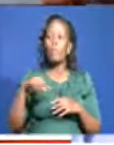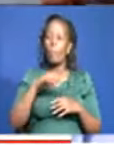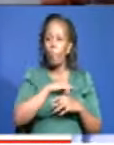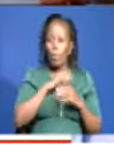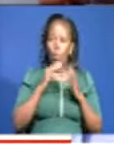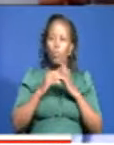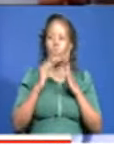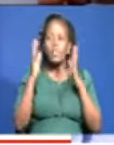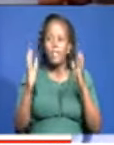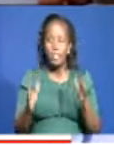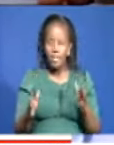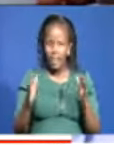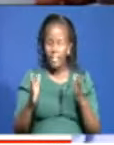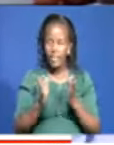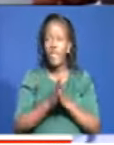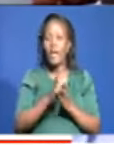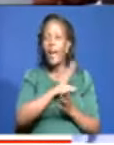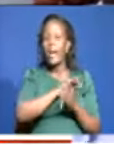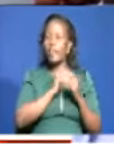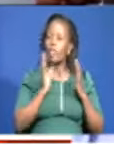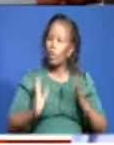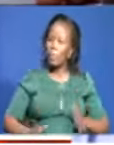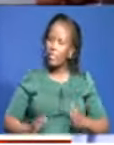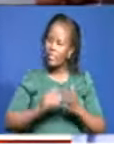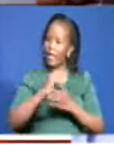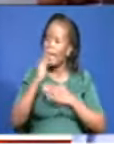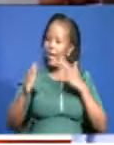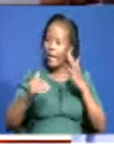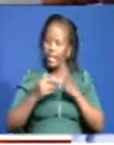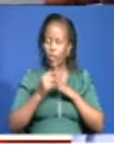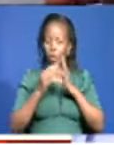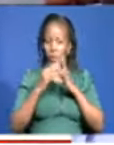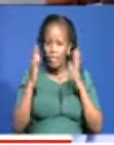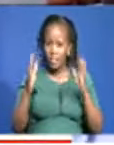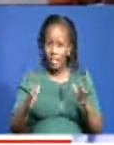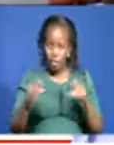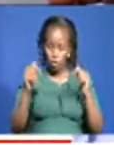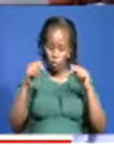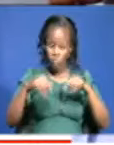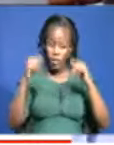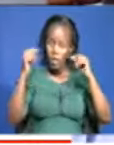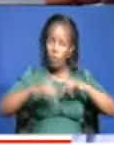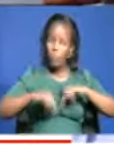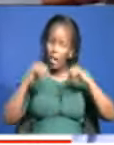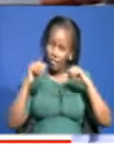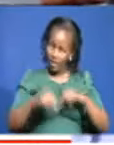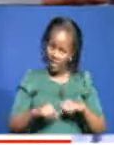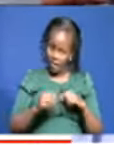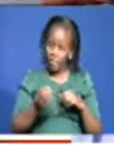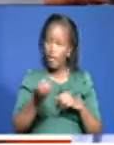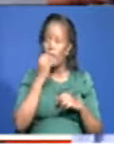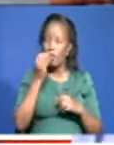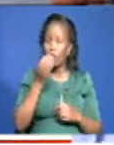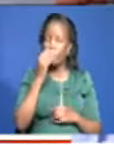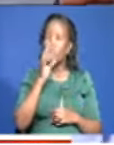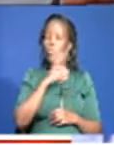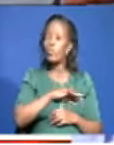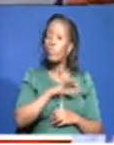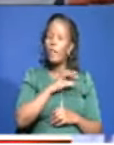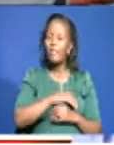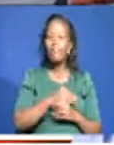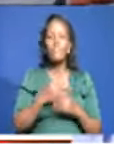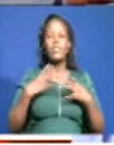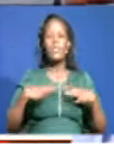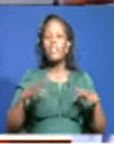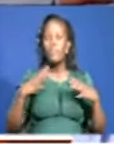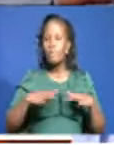commissioner na wale madisisi na viongozi wote leo tumesikizana, hii chakula itafikia mwananchi na hakuna hata pembe moja ya chakula itaenda